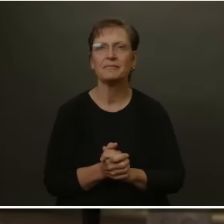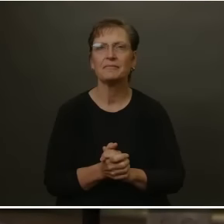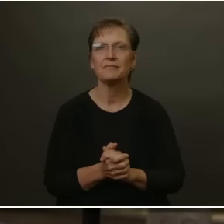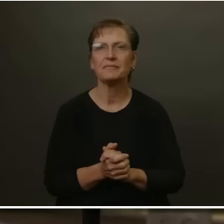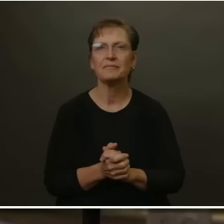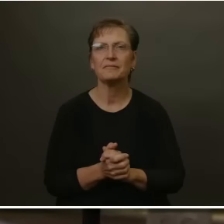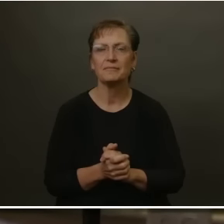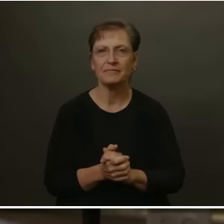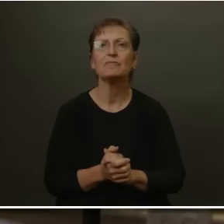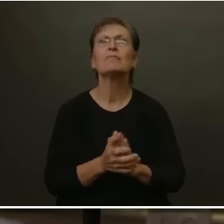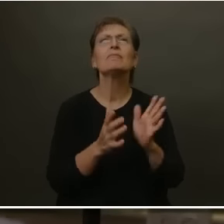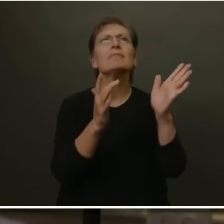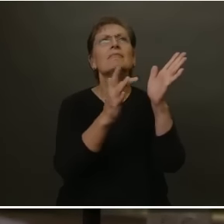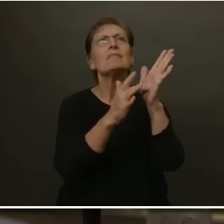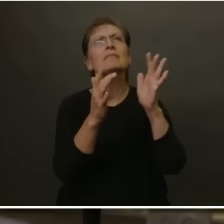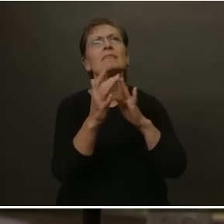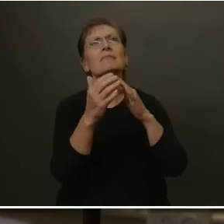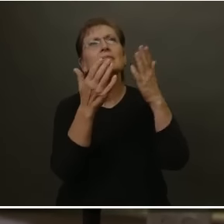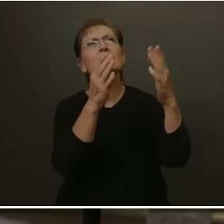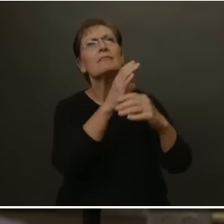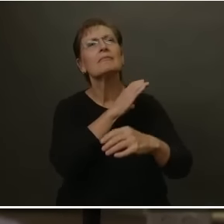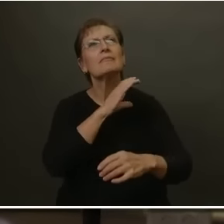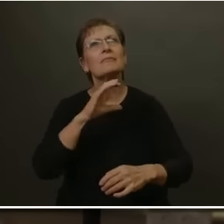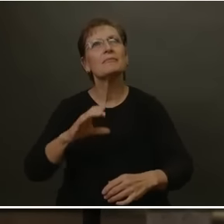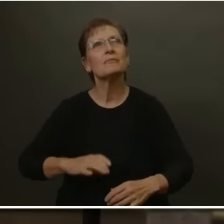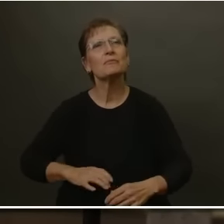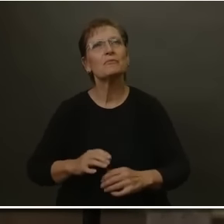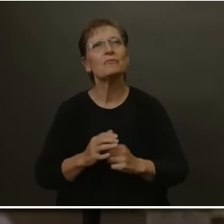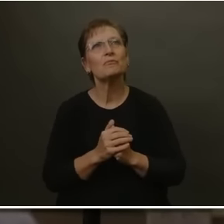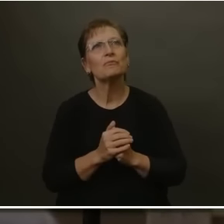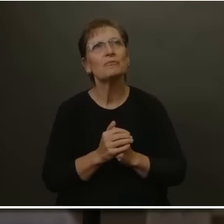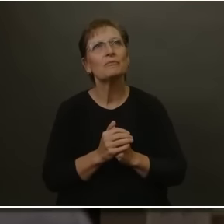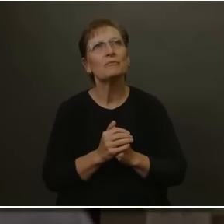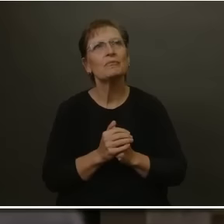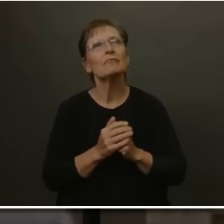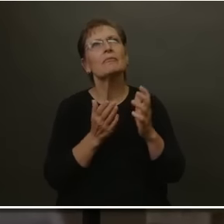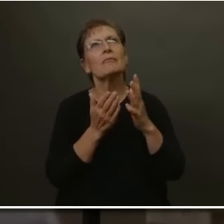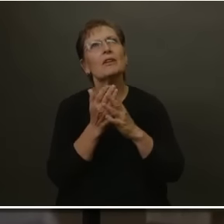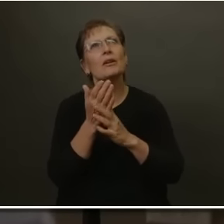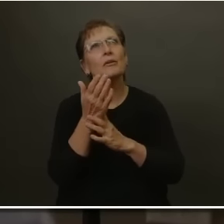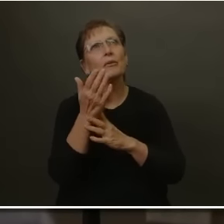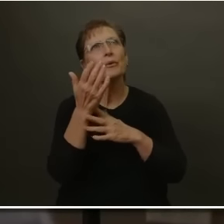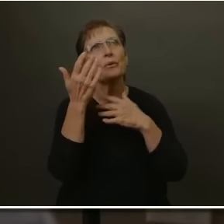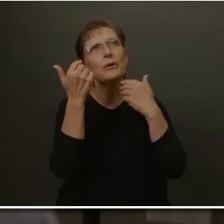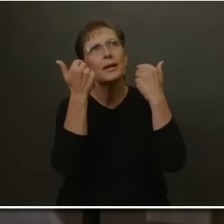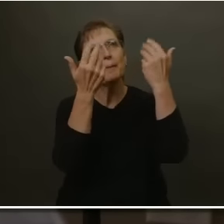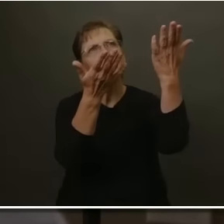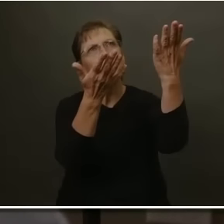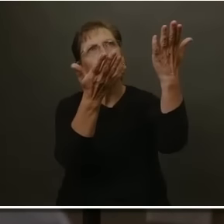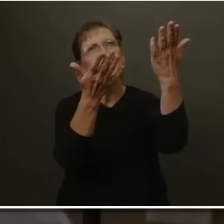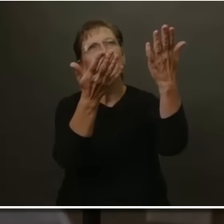Yesu Jidu, Shiren Jeje Nu Yi Tian Fu He Hao.